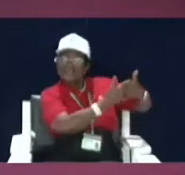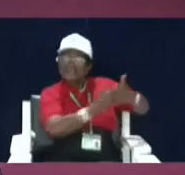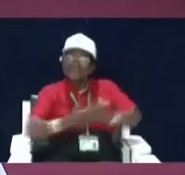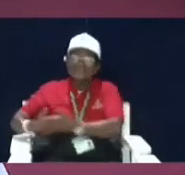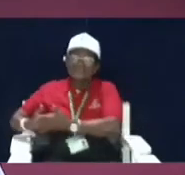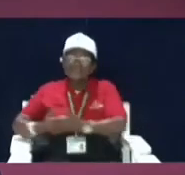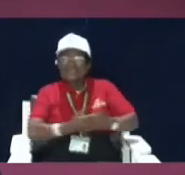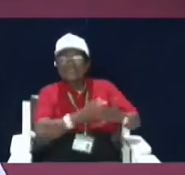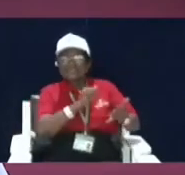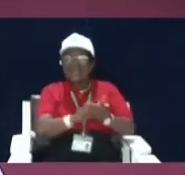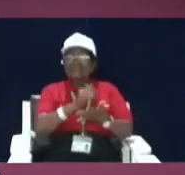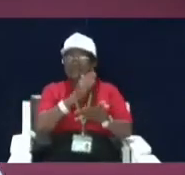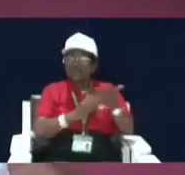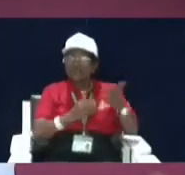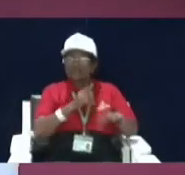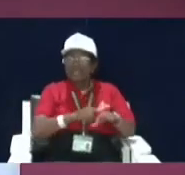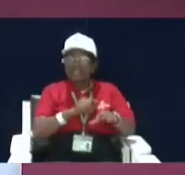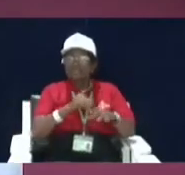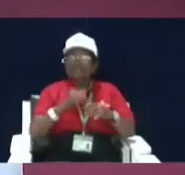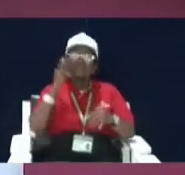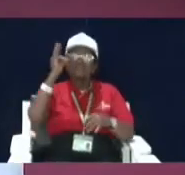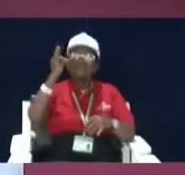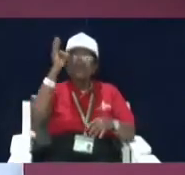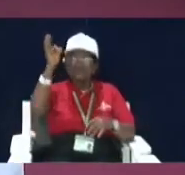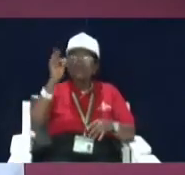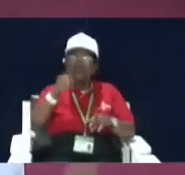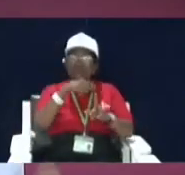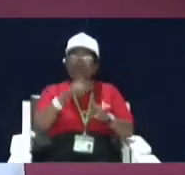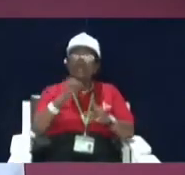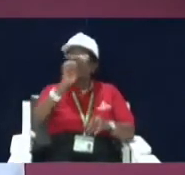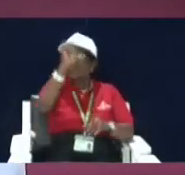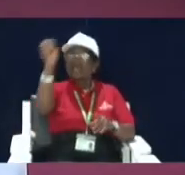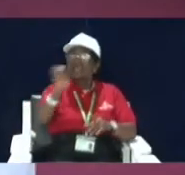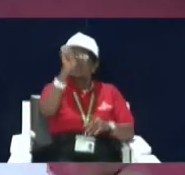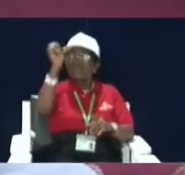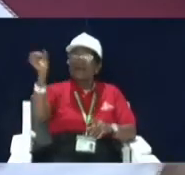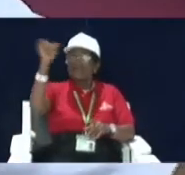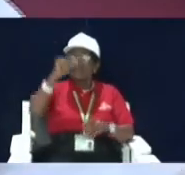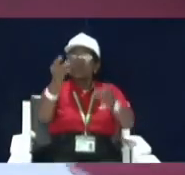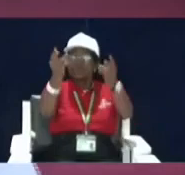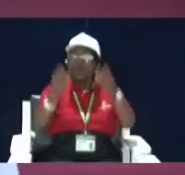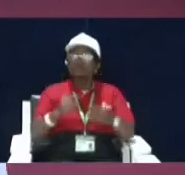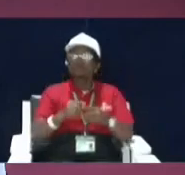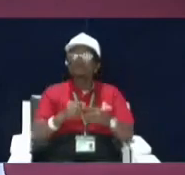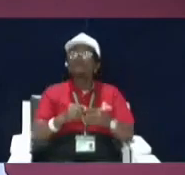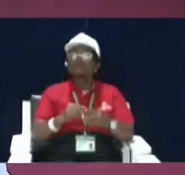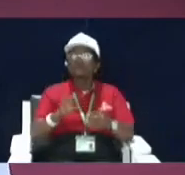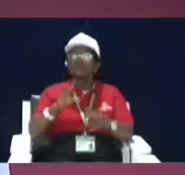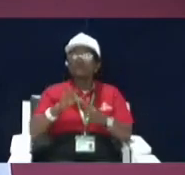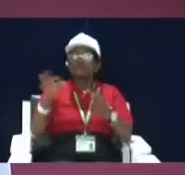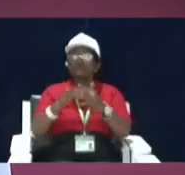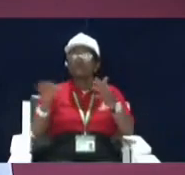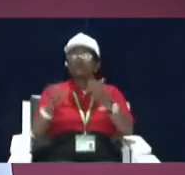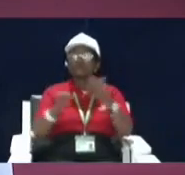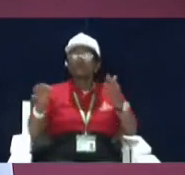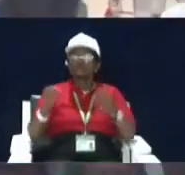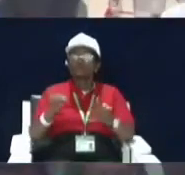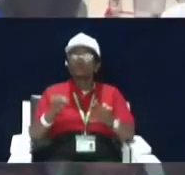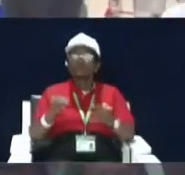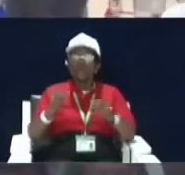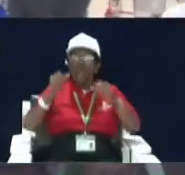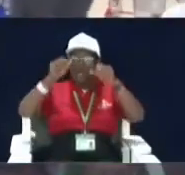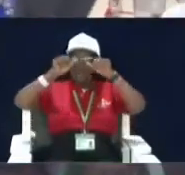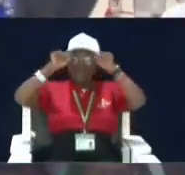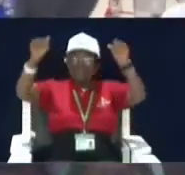whenever they want to elect a president, they say, go and ask him.